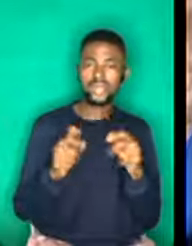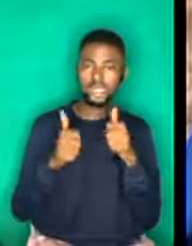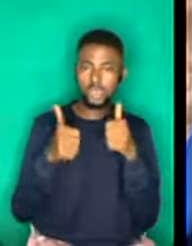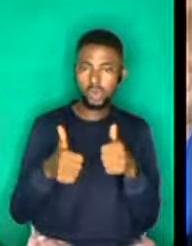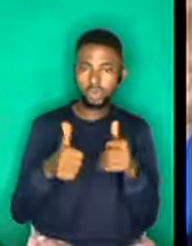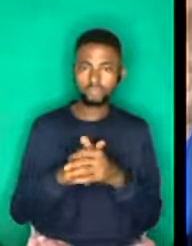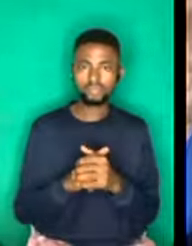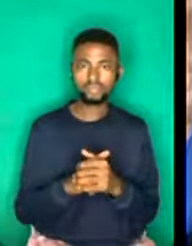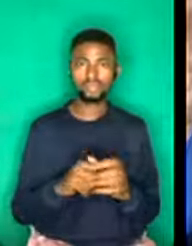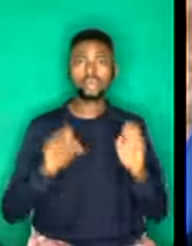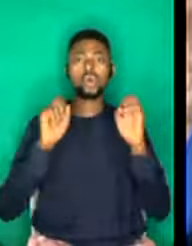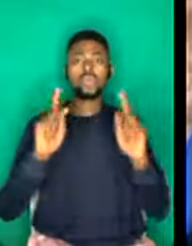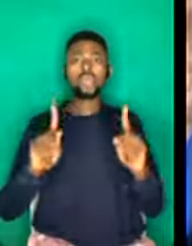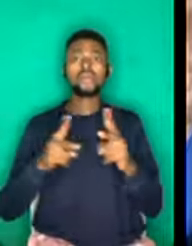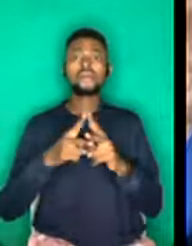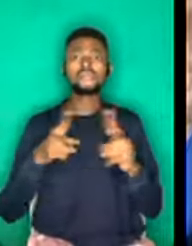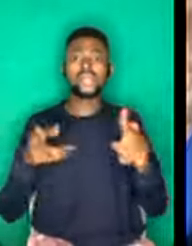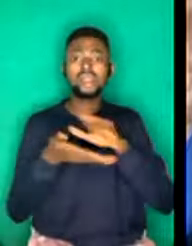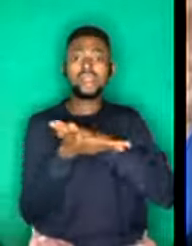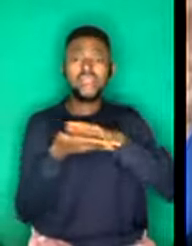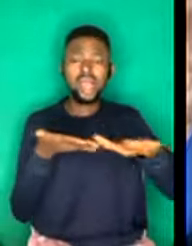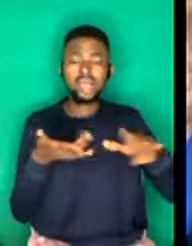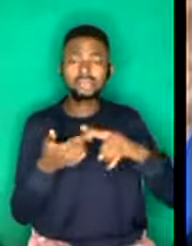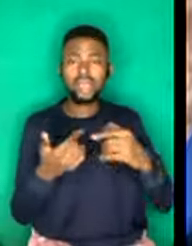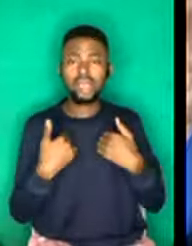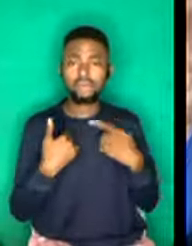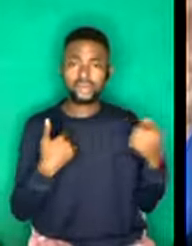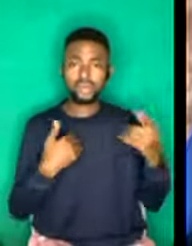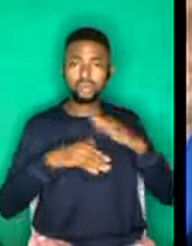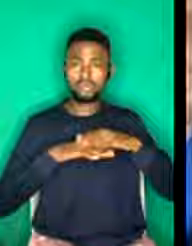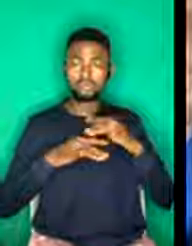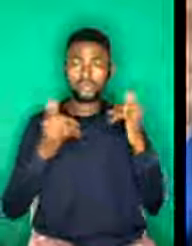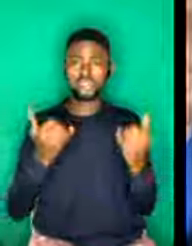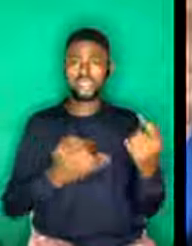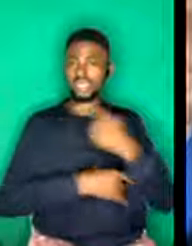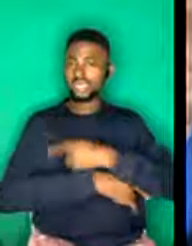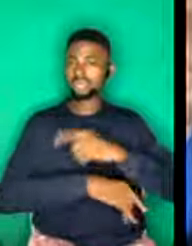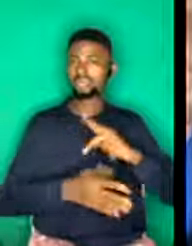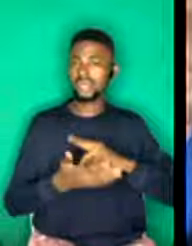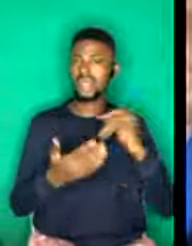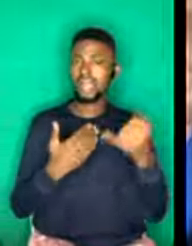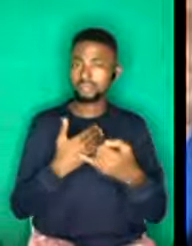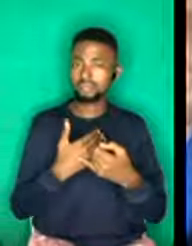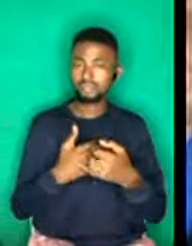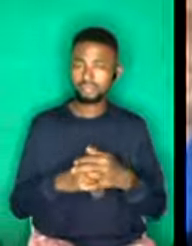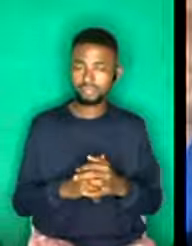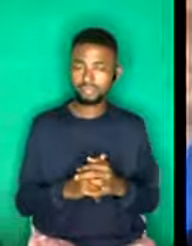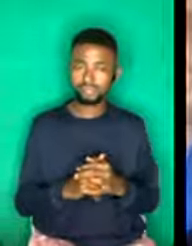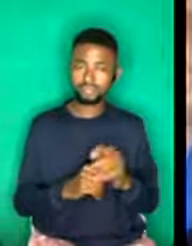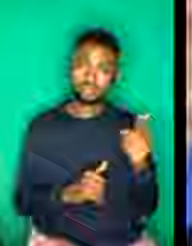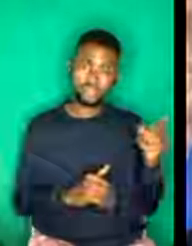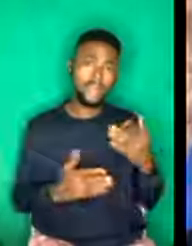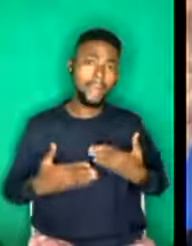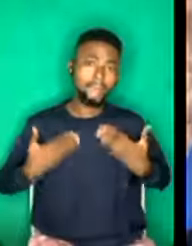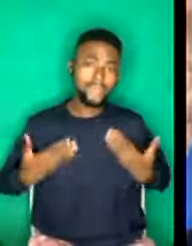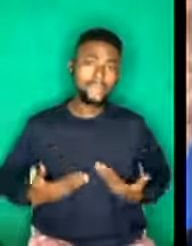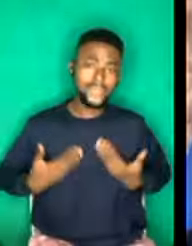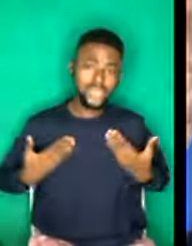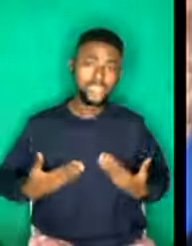So, it's really nice to have you on today's program. I'm so glad to.